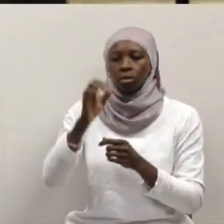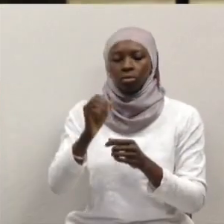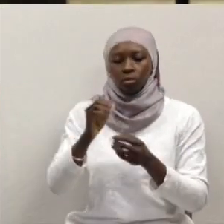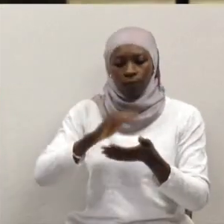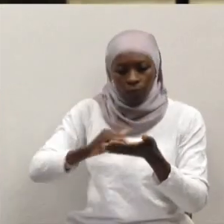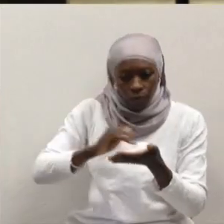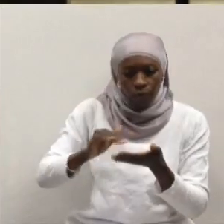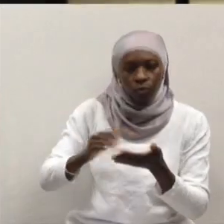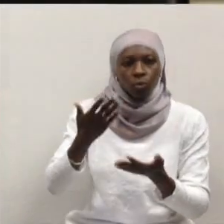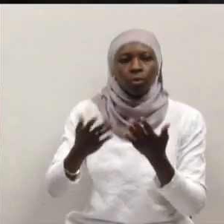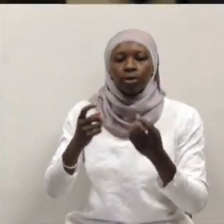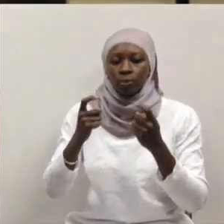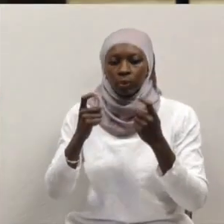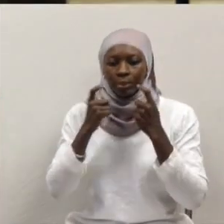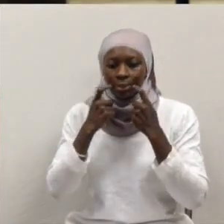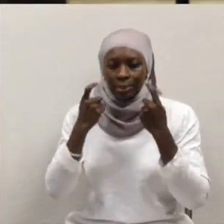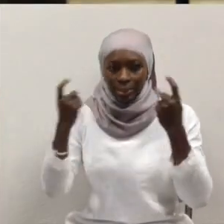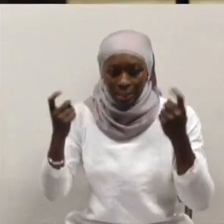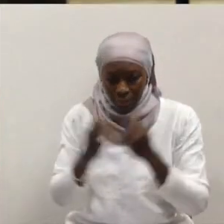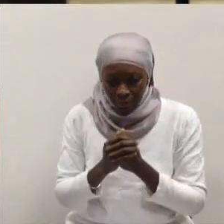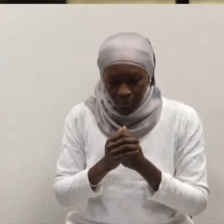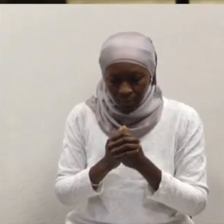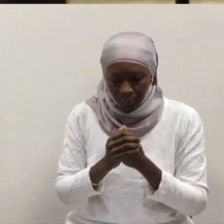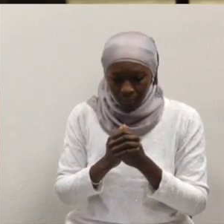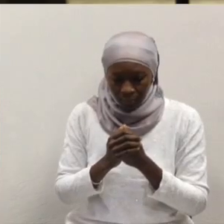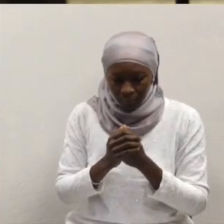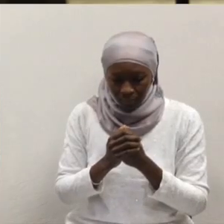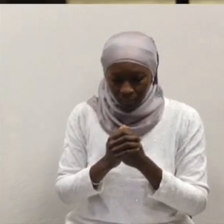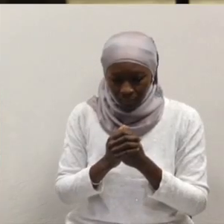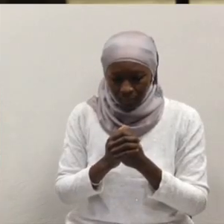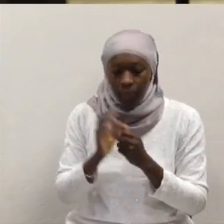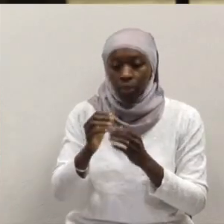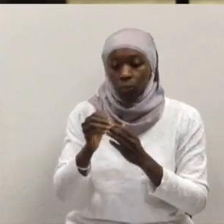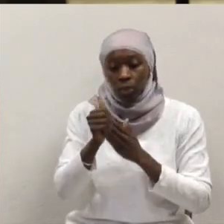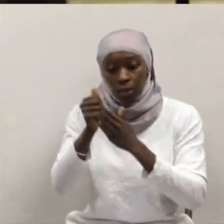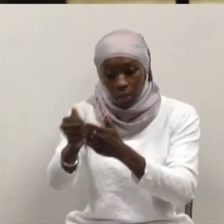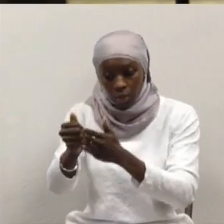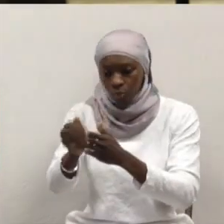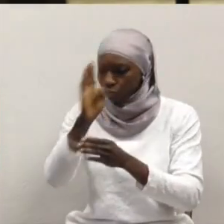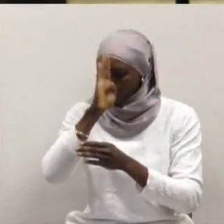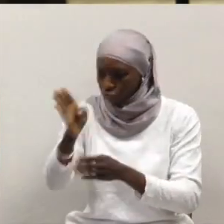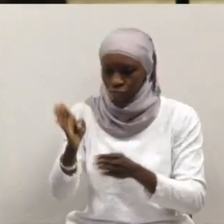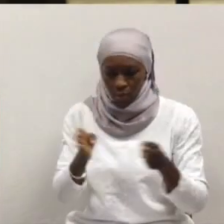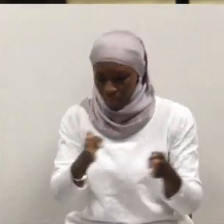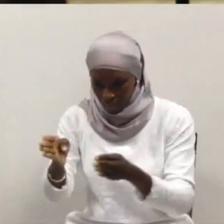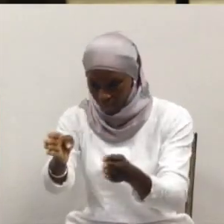and what will follow, and complete His favor upon you and guide you to a straight path.